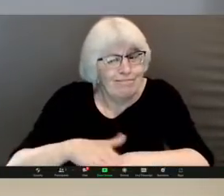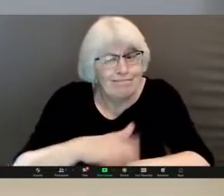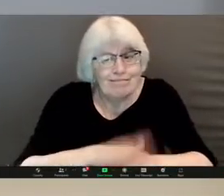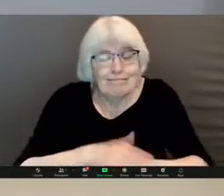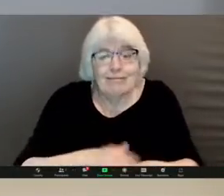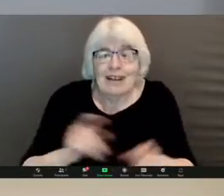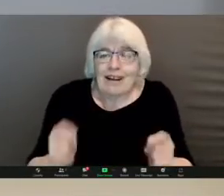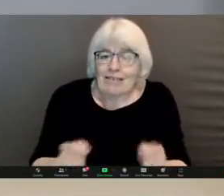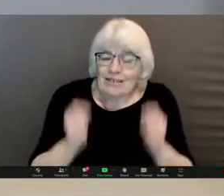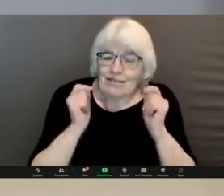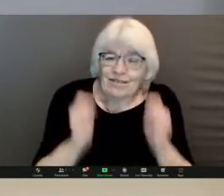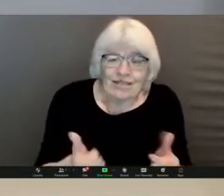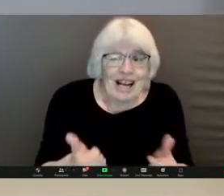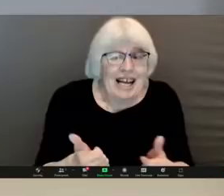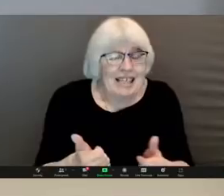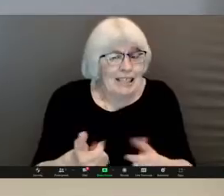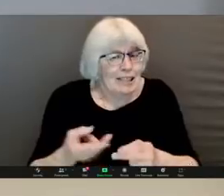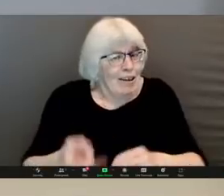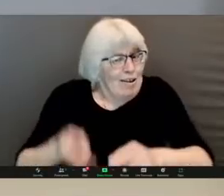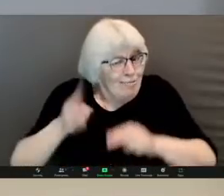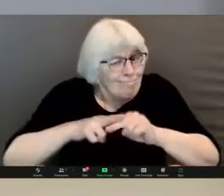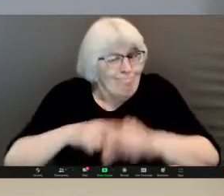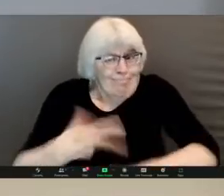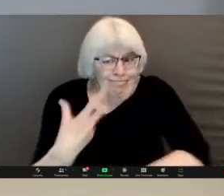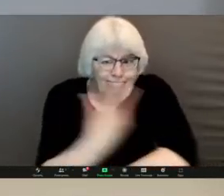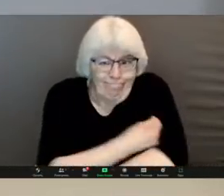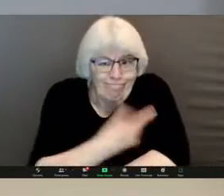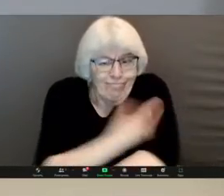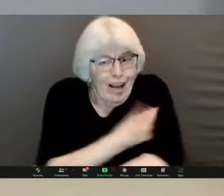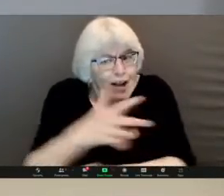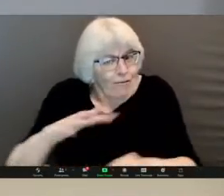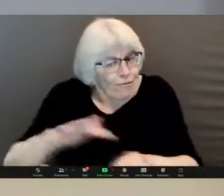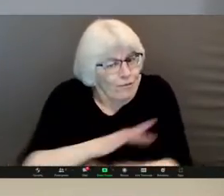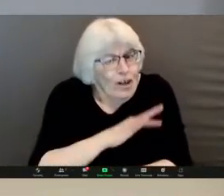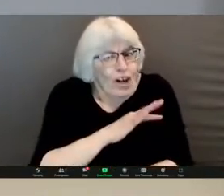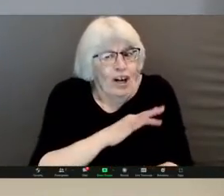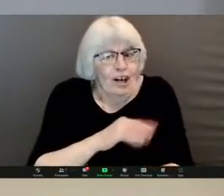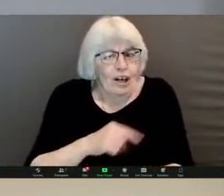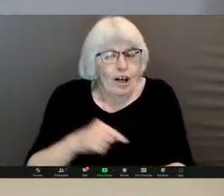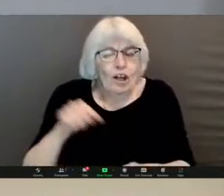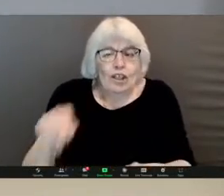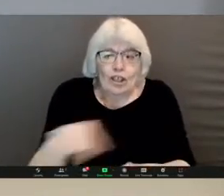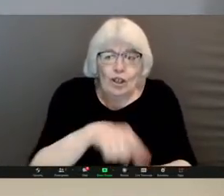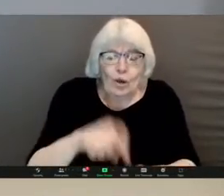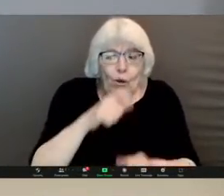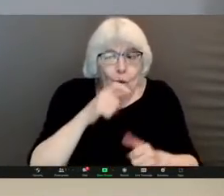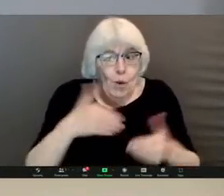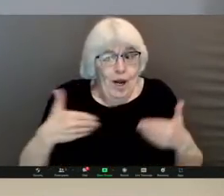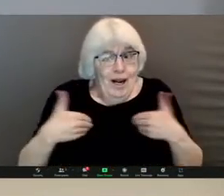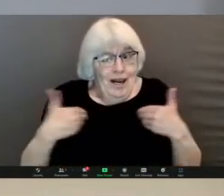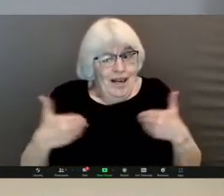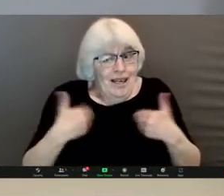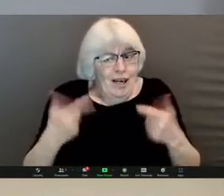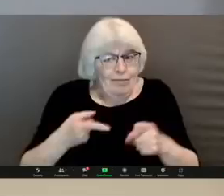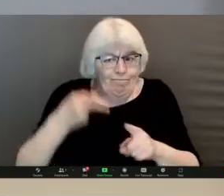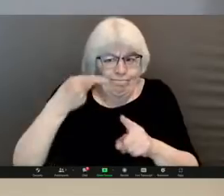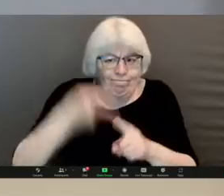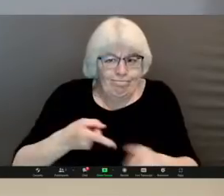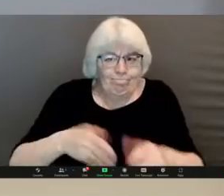in younger age groups, especially in those under age 40, and reduce contacts by at least